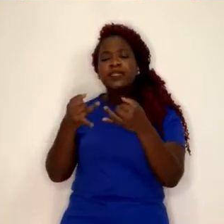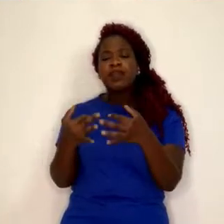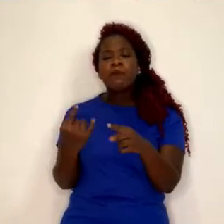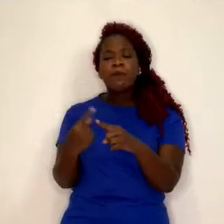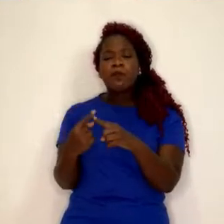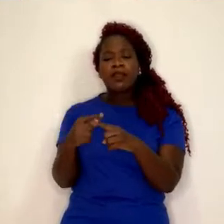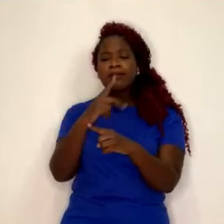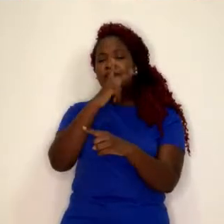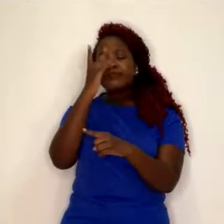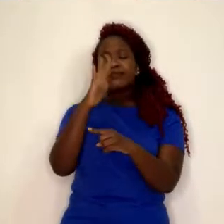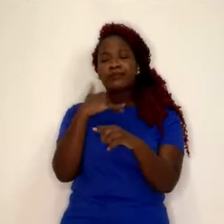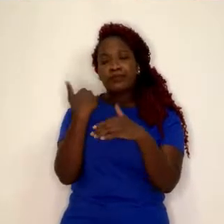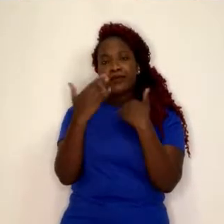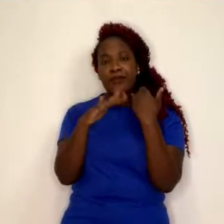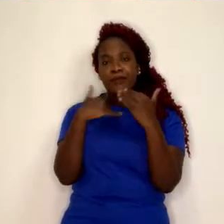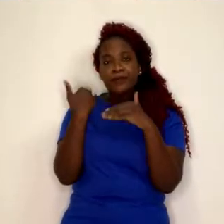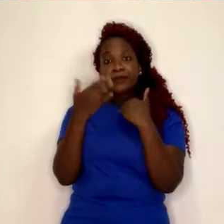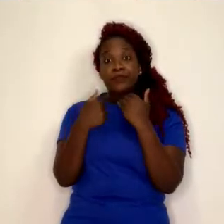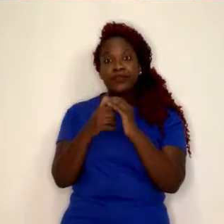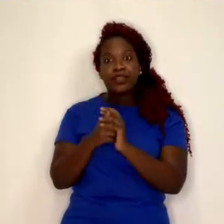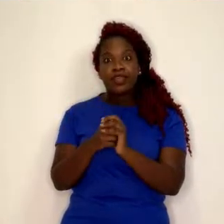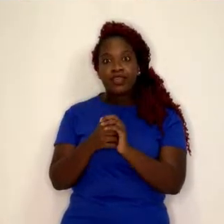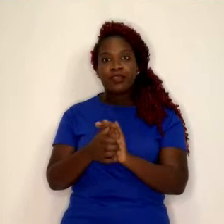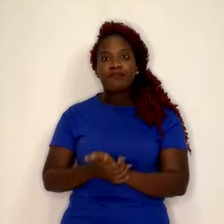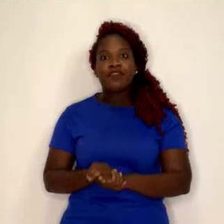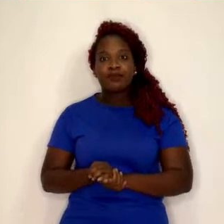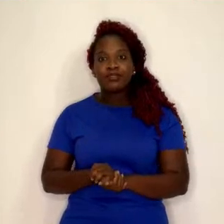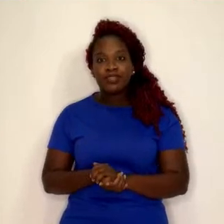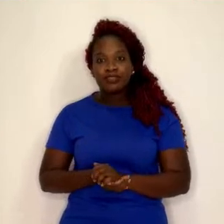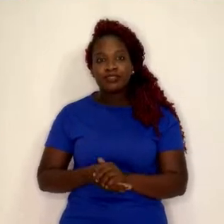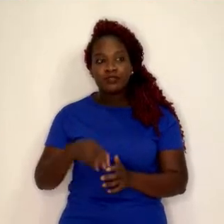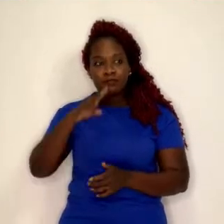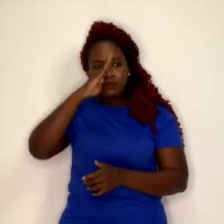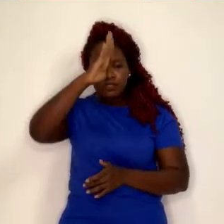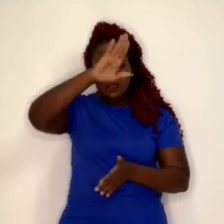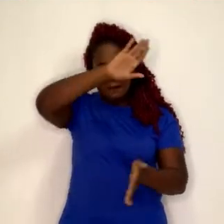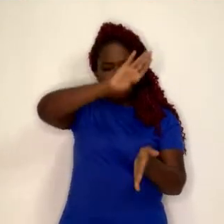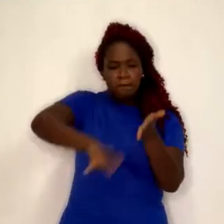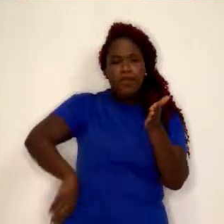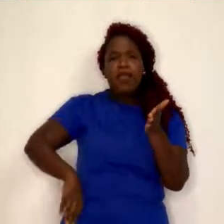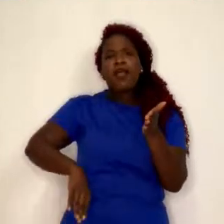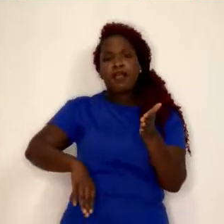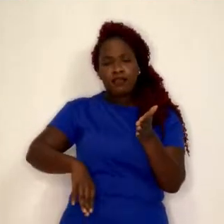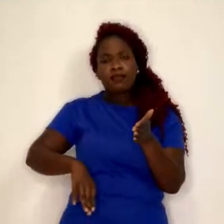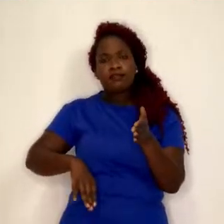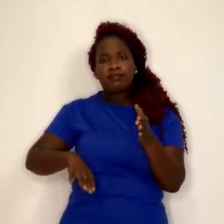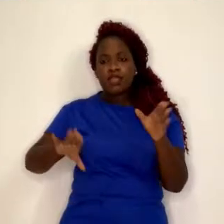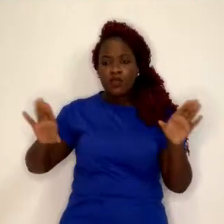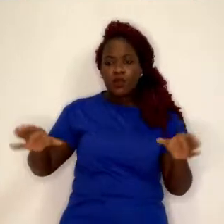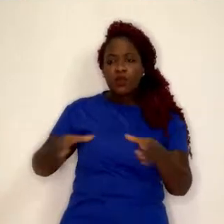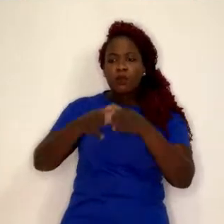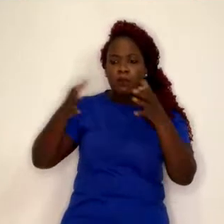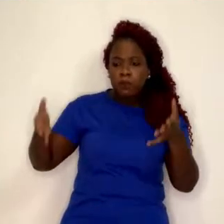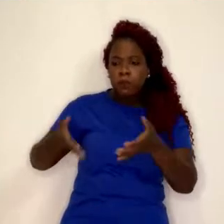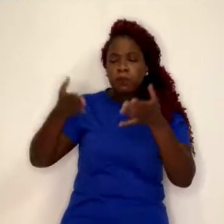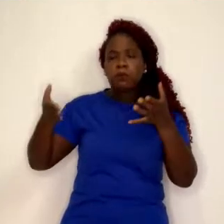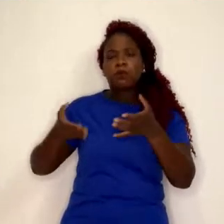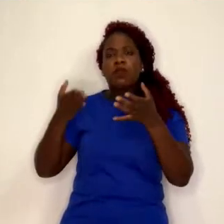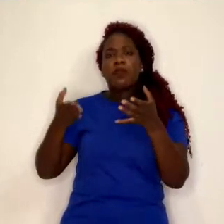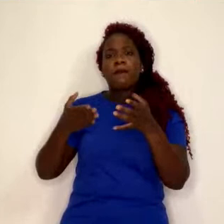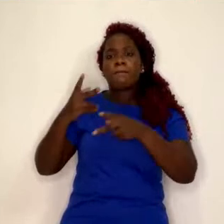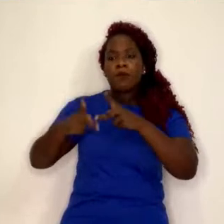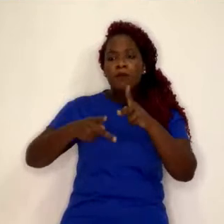So why have these lives have been lost? And then out with Bolsonaro has